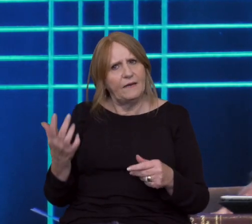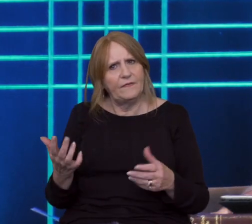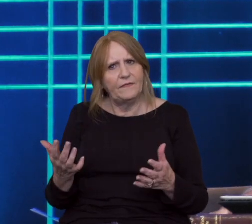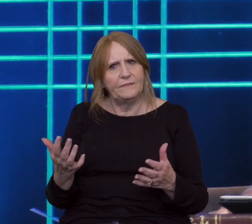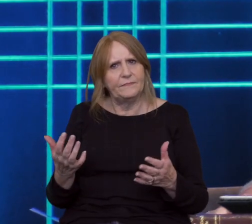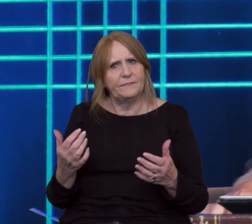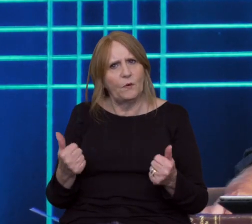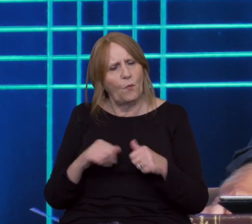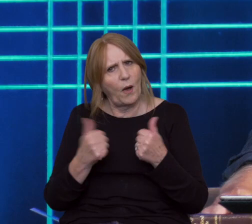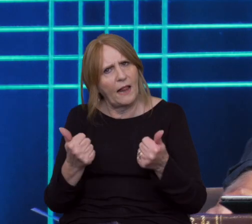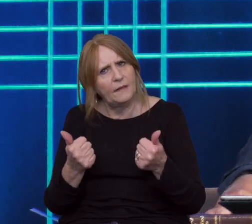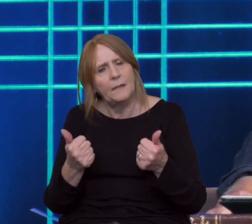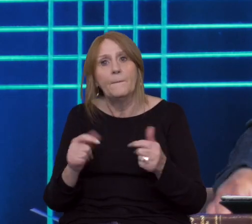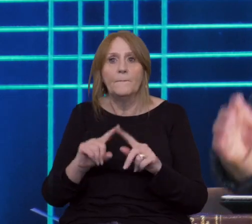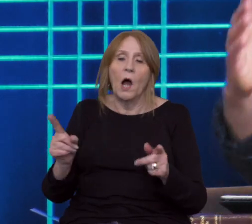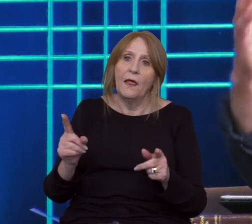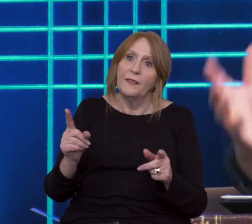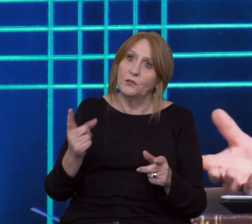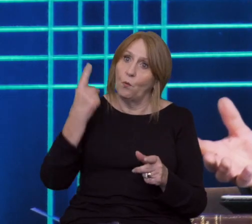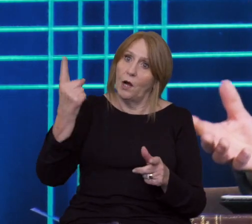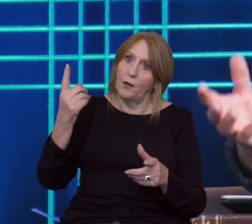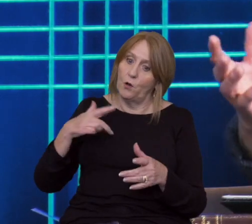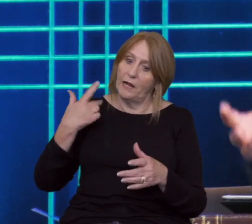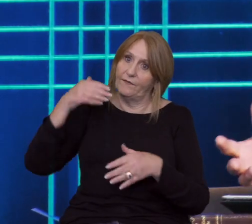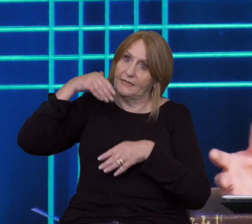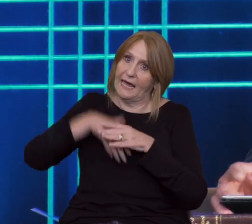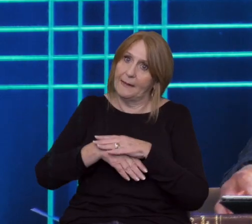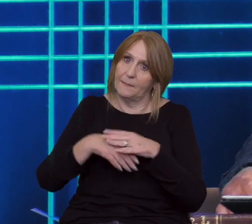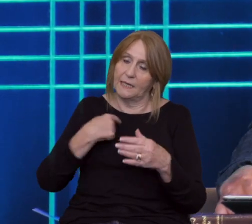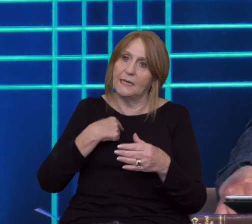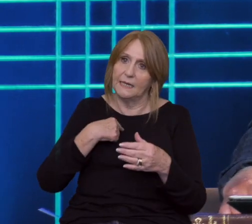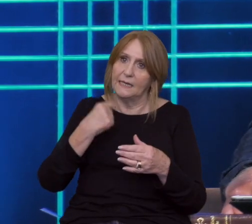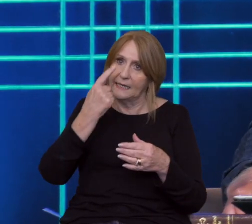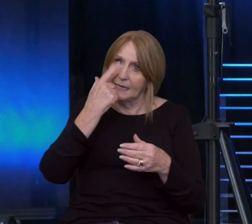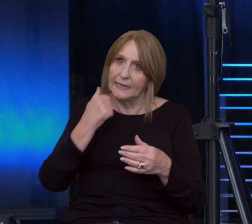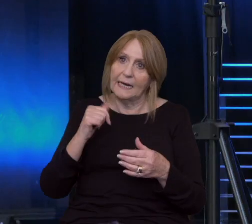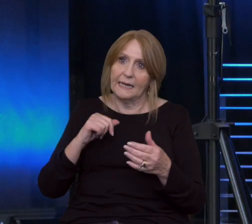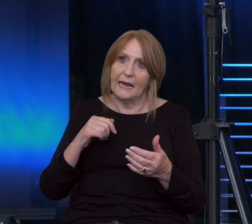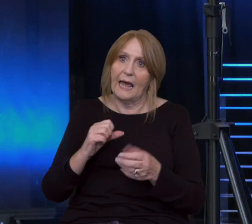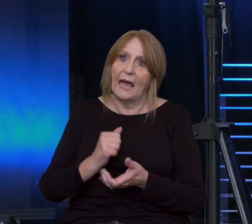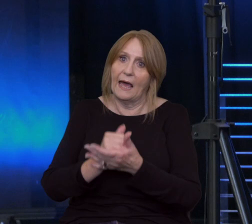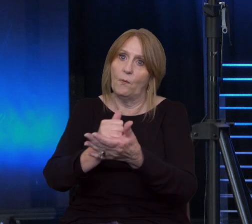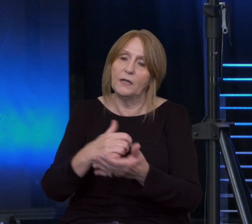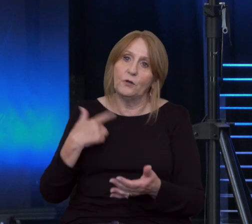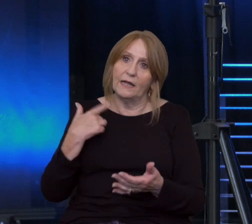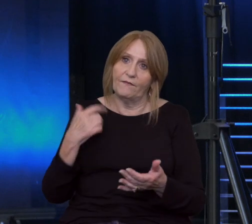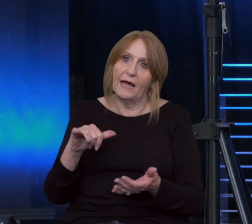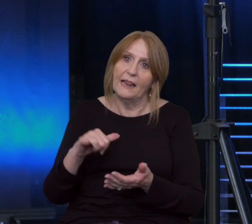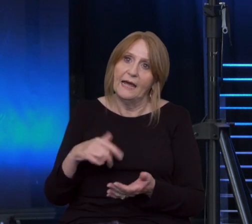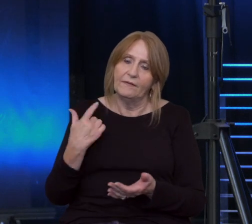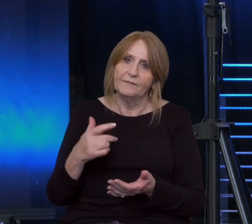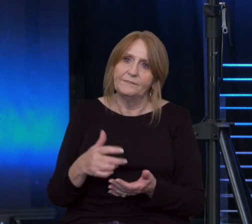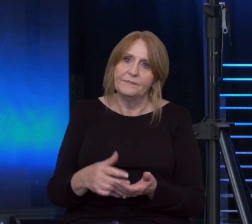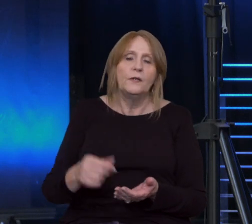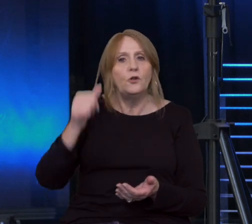with Paul when he said, it is no longer I who lives, but Christ who lives within me. And you know what?